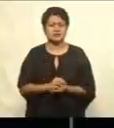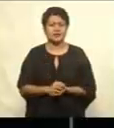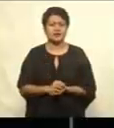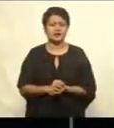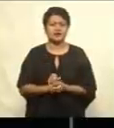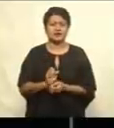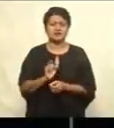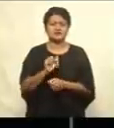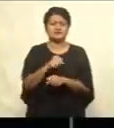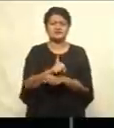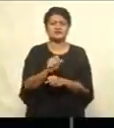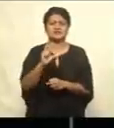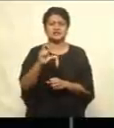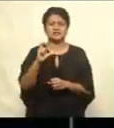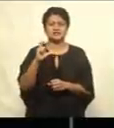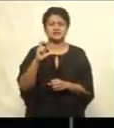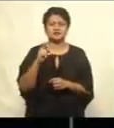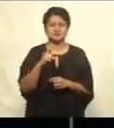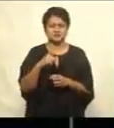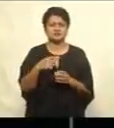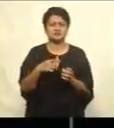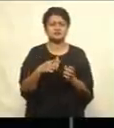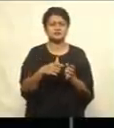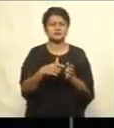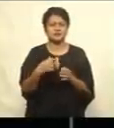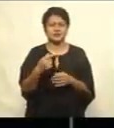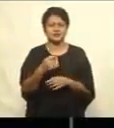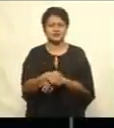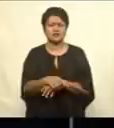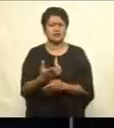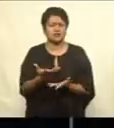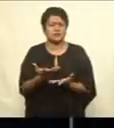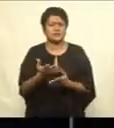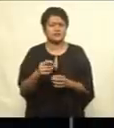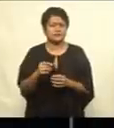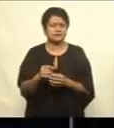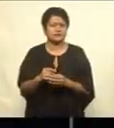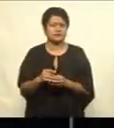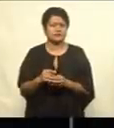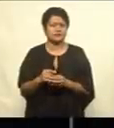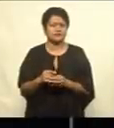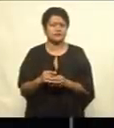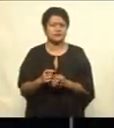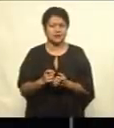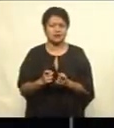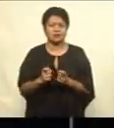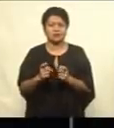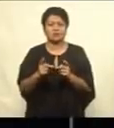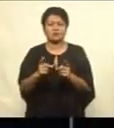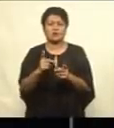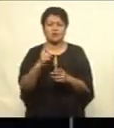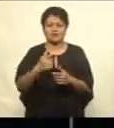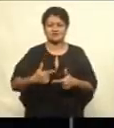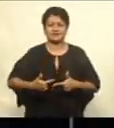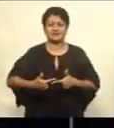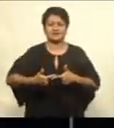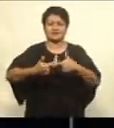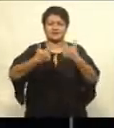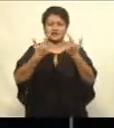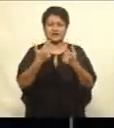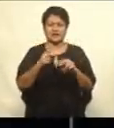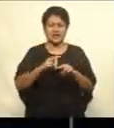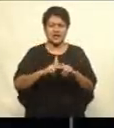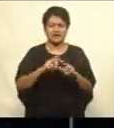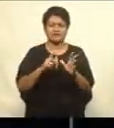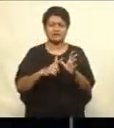win the FA Cup for the first time in the club's history at Wembley. Yuri Telemans produced one of the great FA Cup final goals to